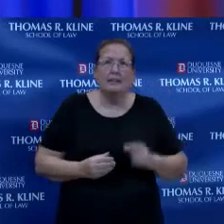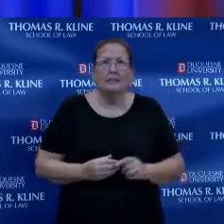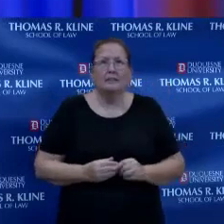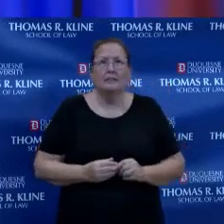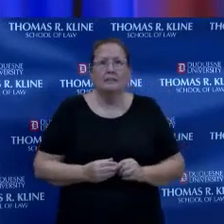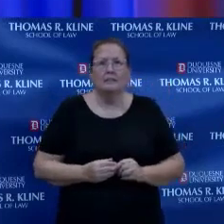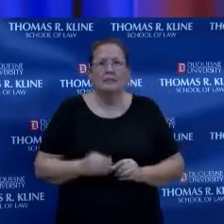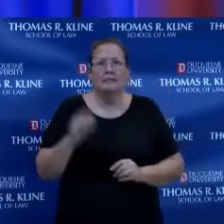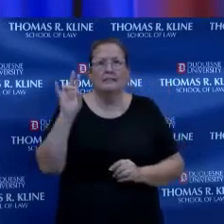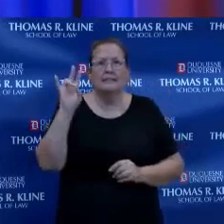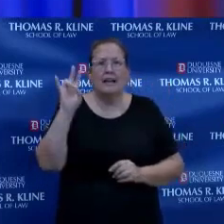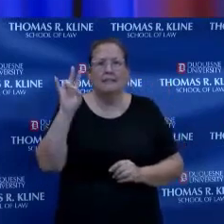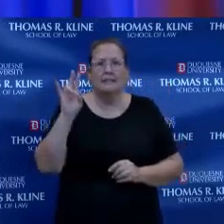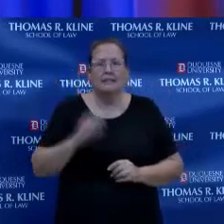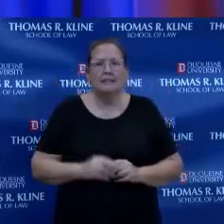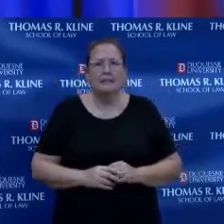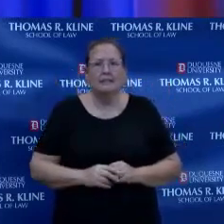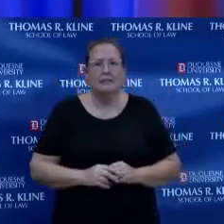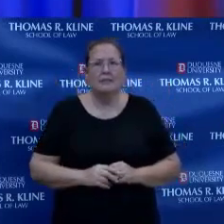7.